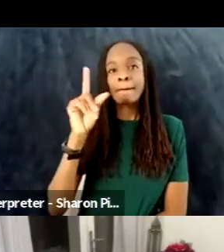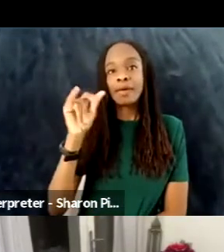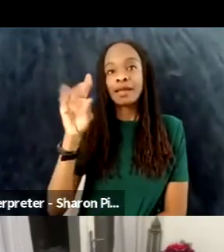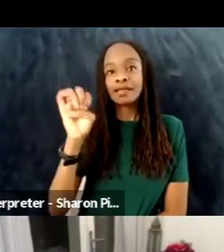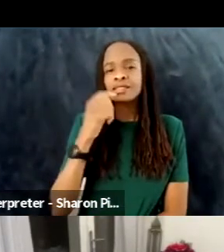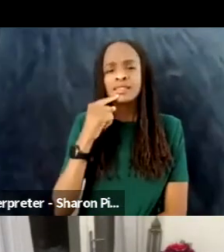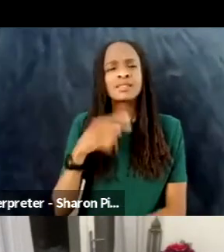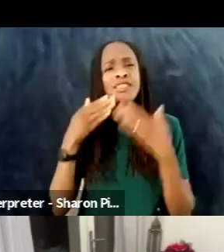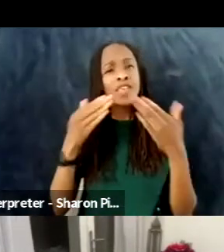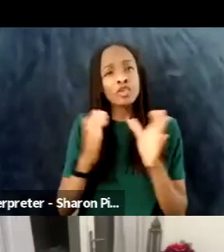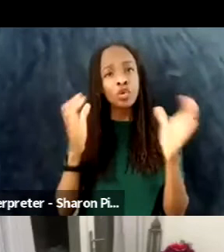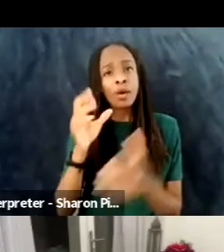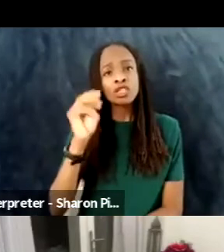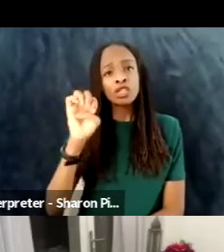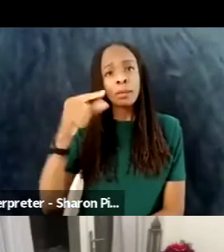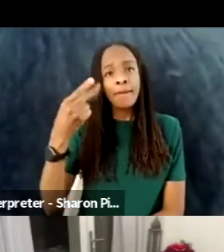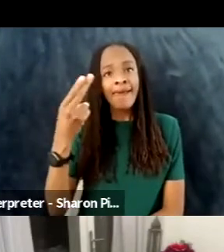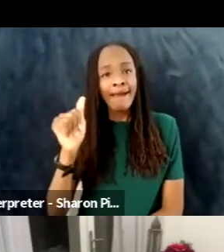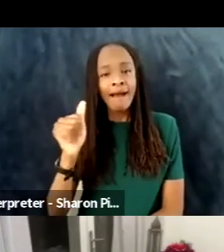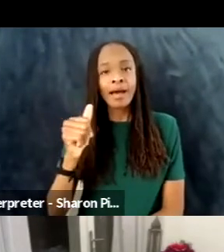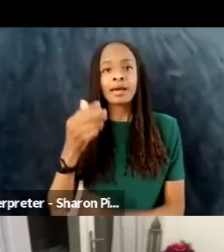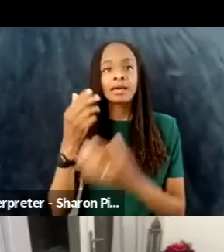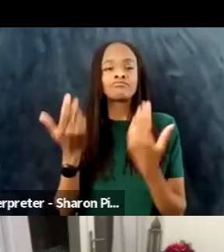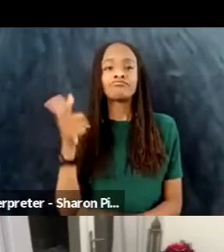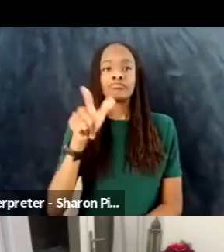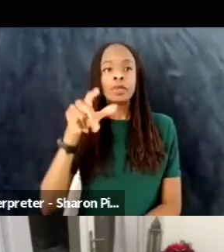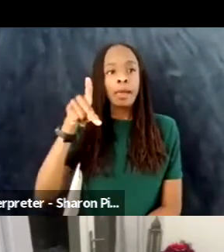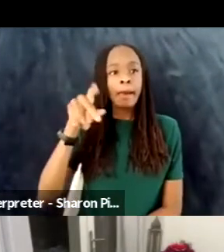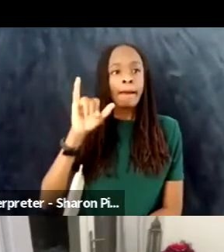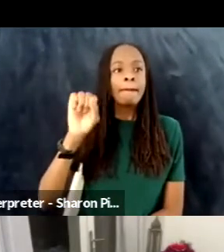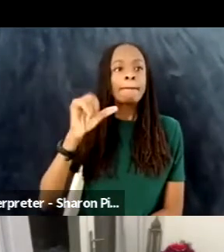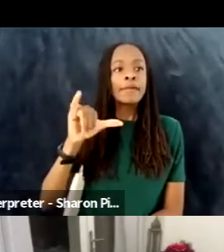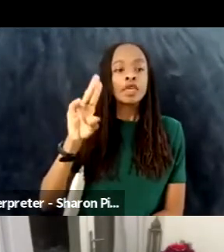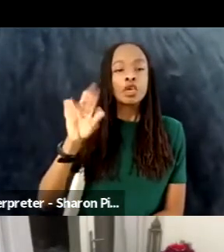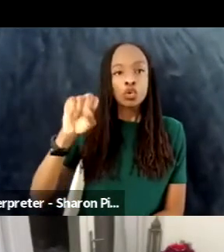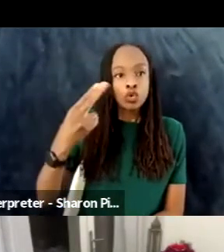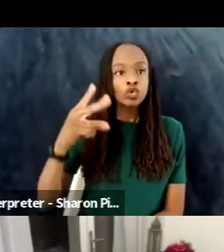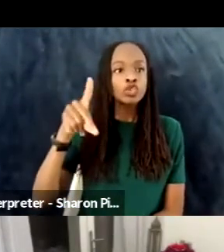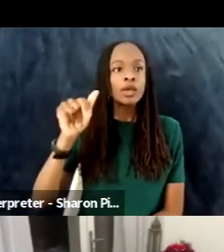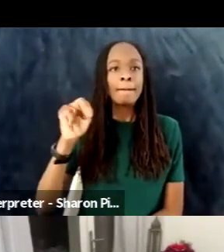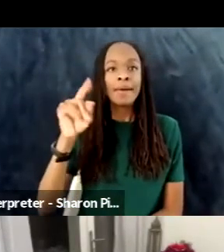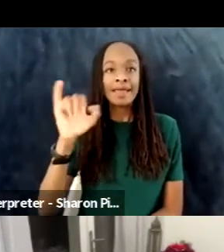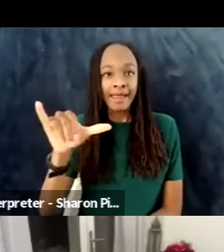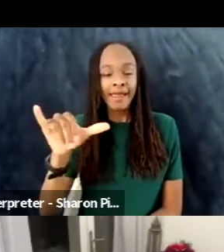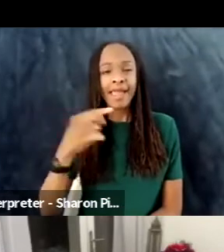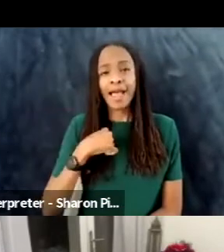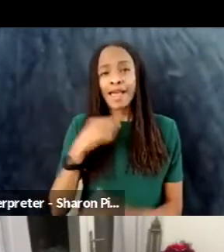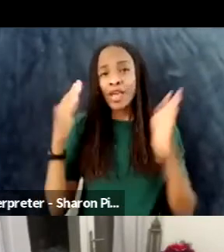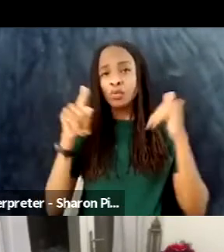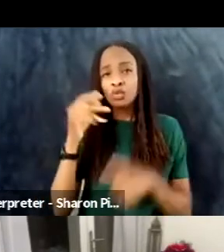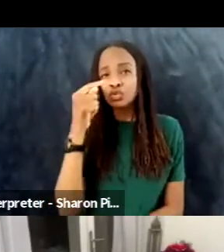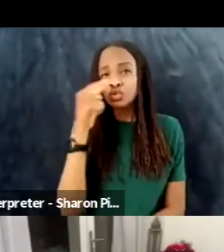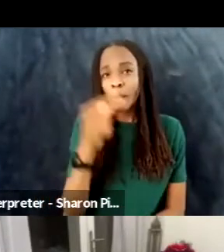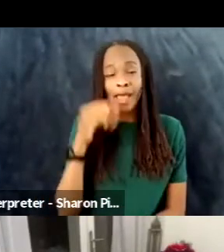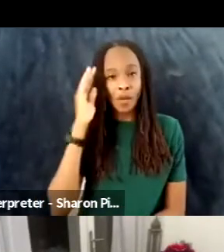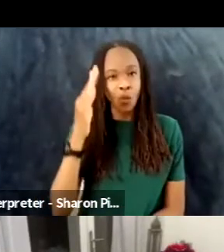Megha. I am going to turn next to Piyush Pandey, and I hope you don't mind sir, I'm going to quote